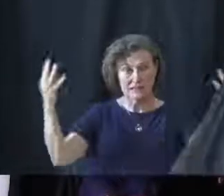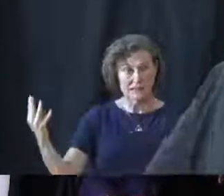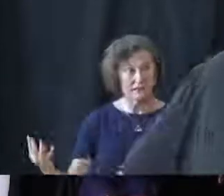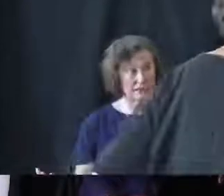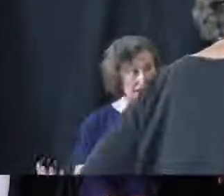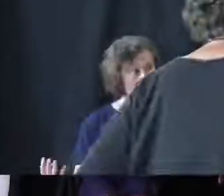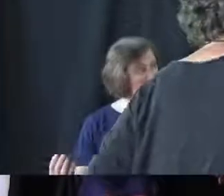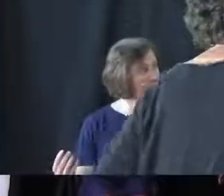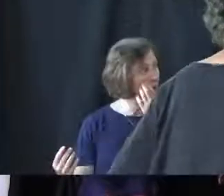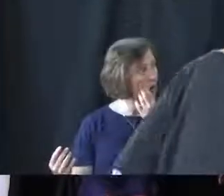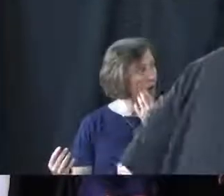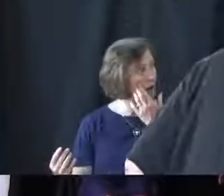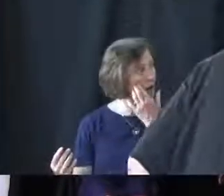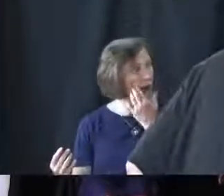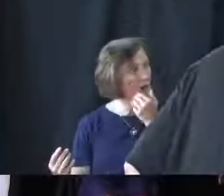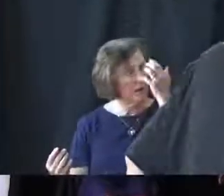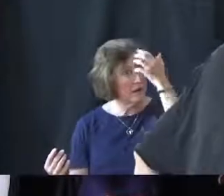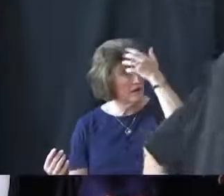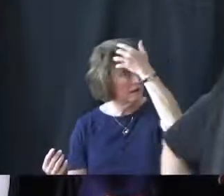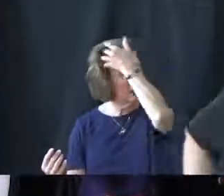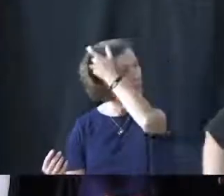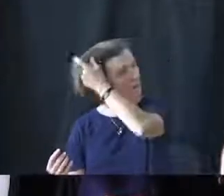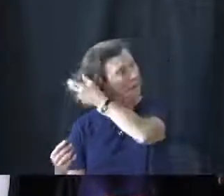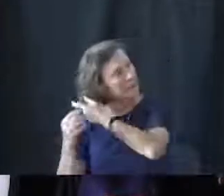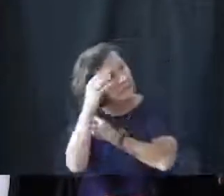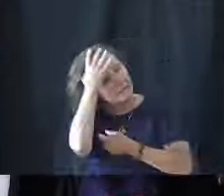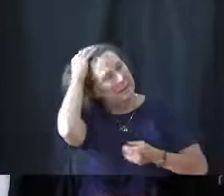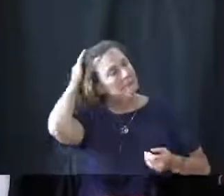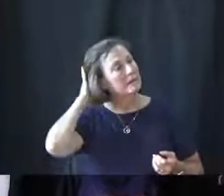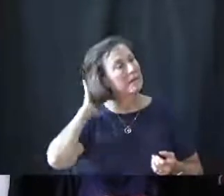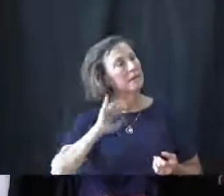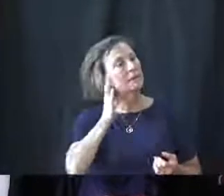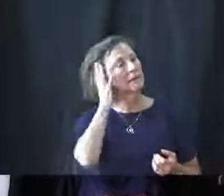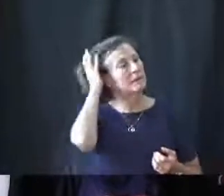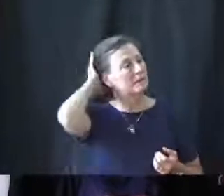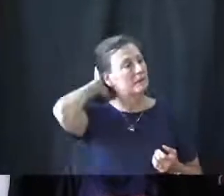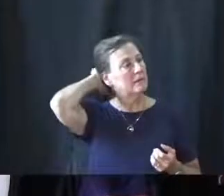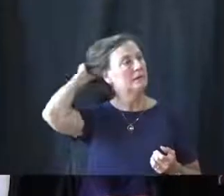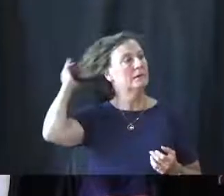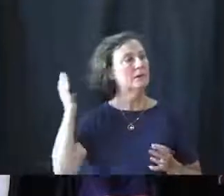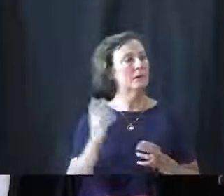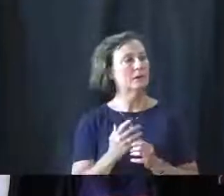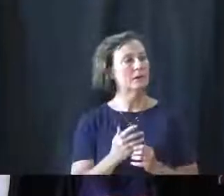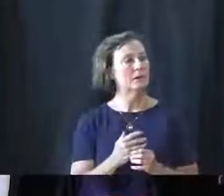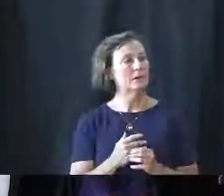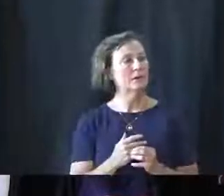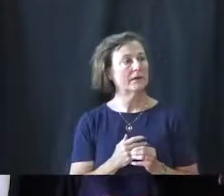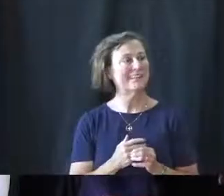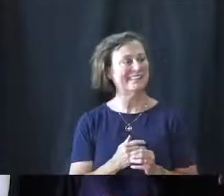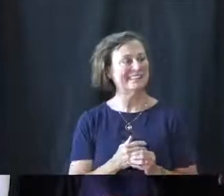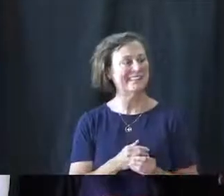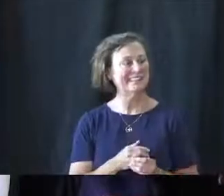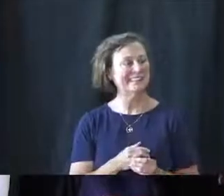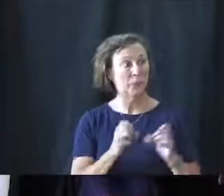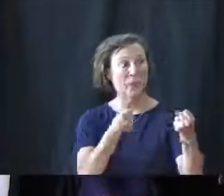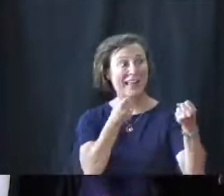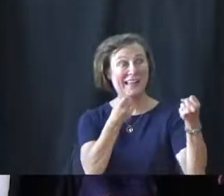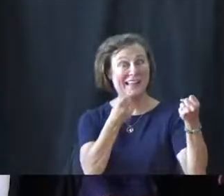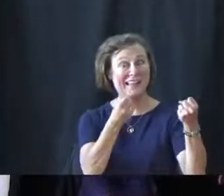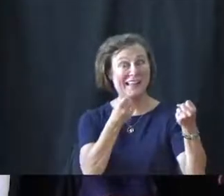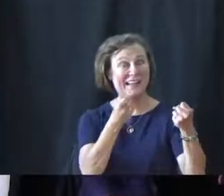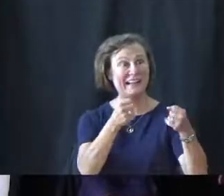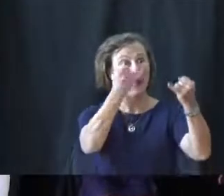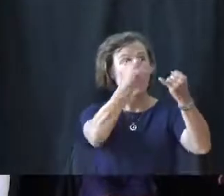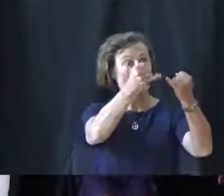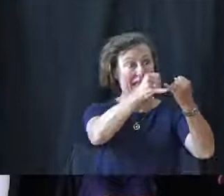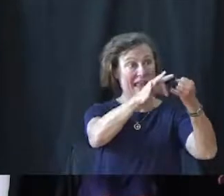to resurrect our wonderful love arch tradition. So for those that don't know, hold on. Those at the end of the